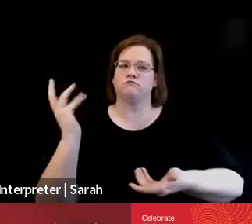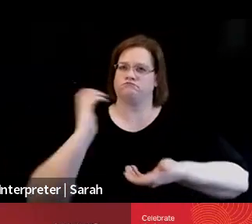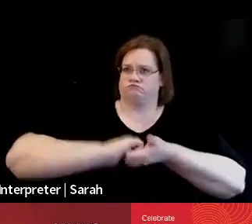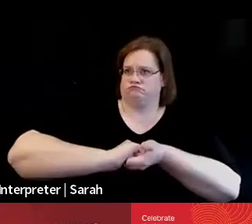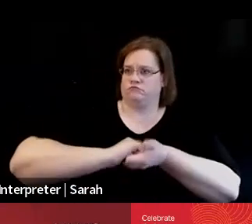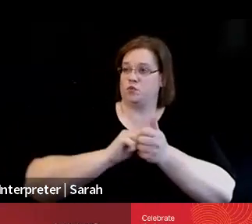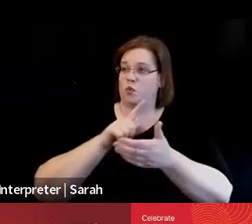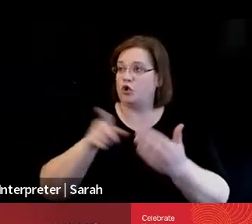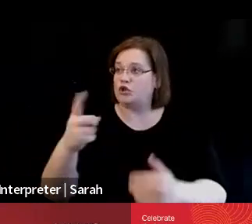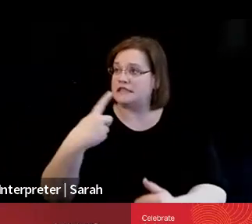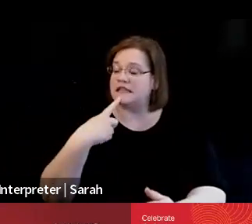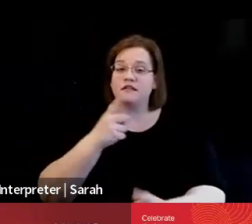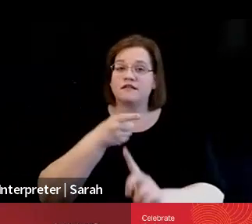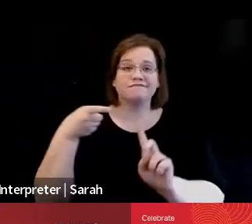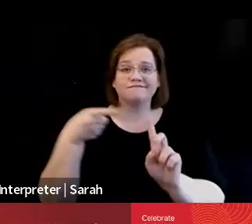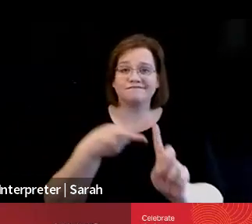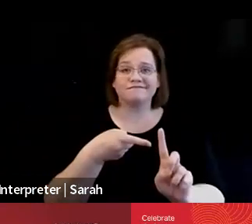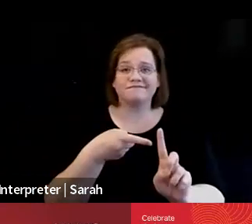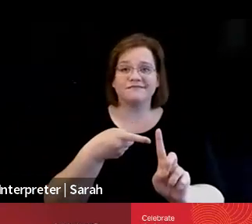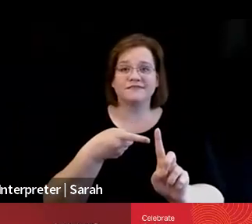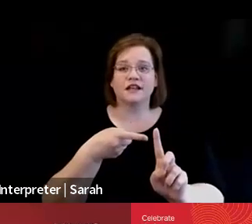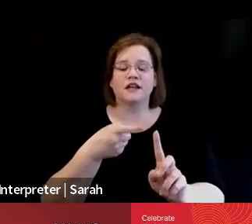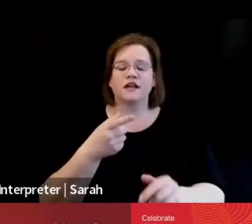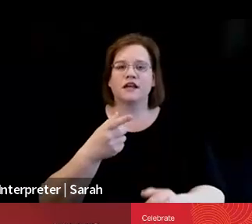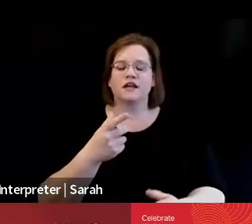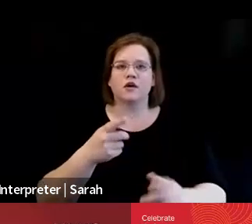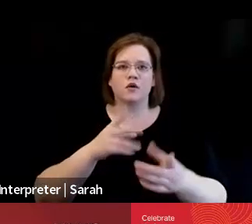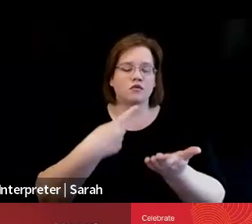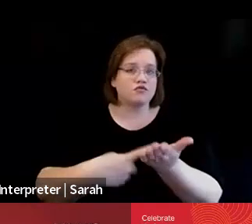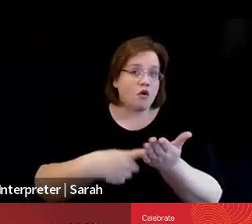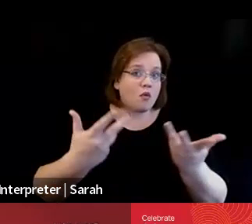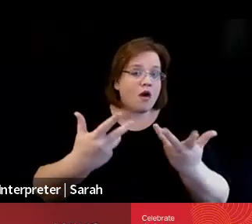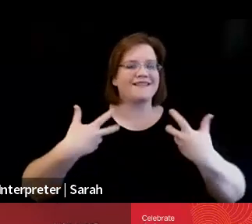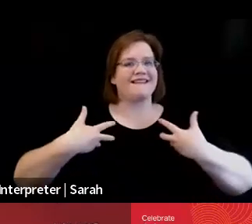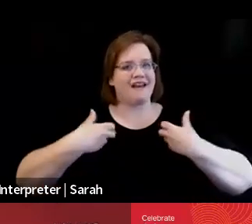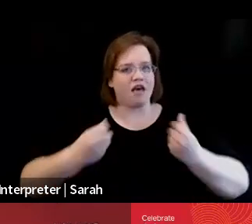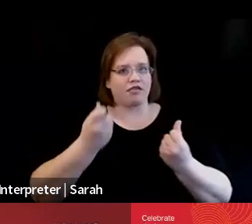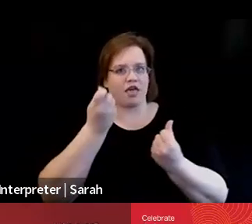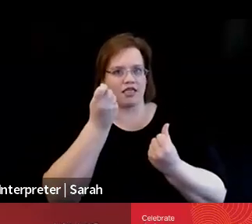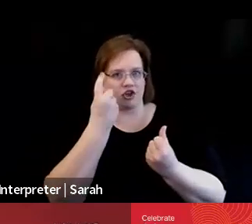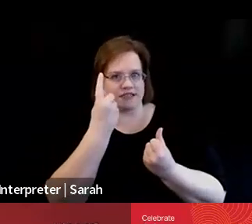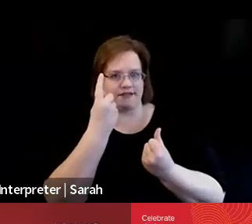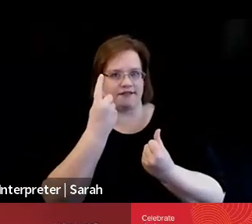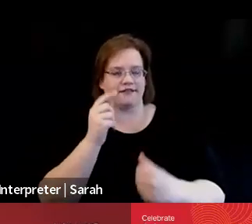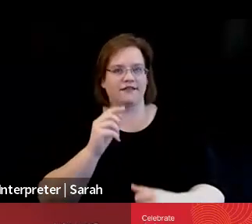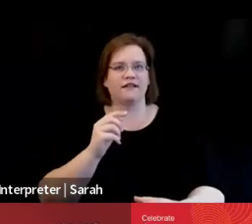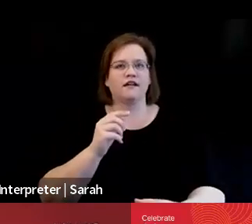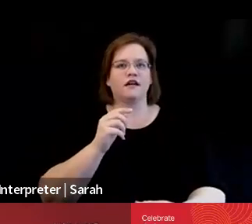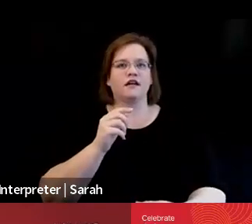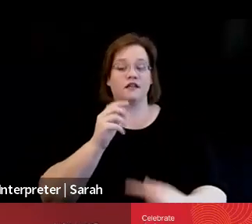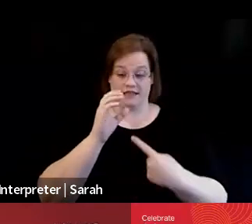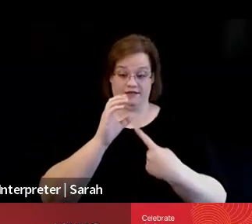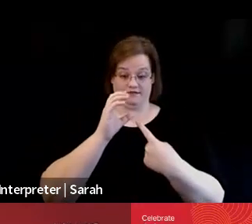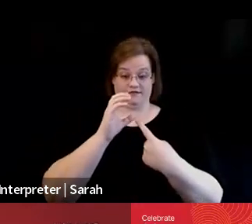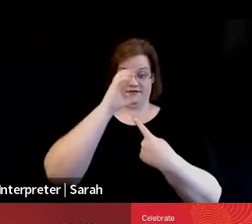what you're saying, which is essentially, we're talking about health literacy, right? Which is essentially an assumption that there's kind of an